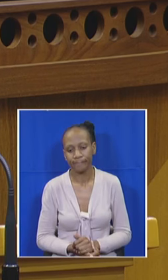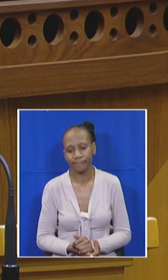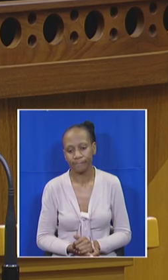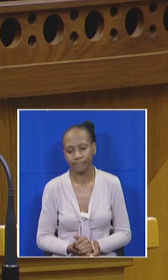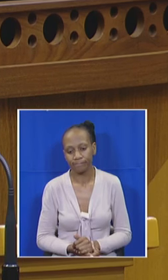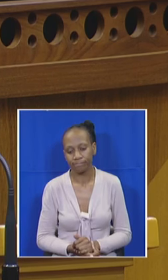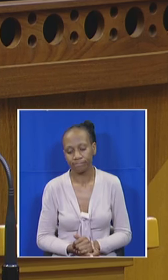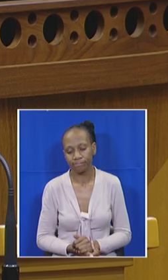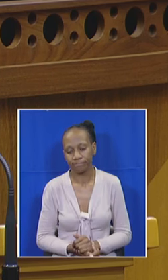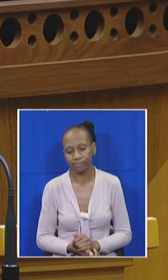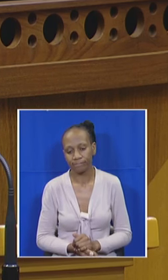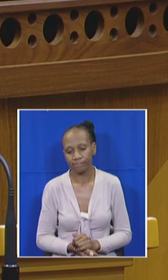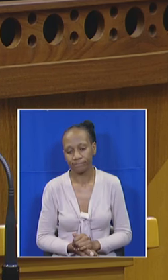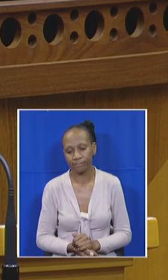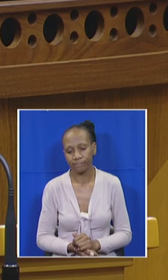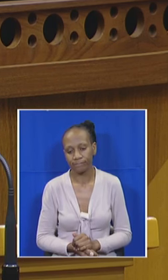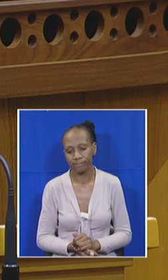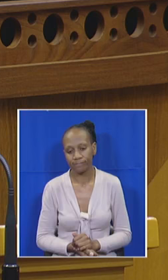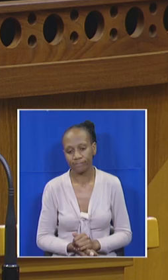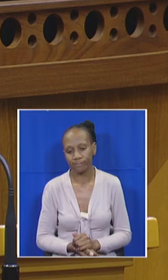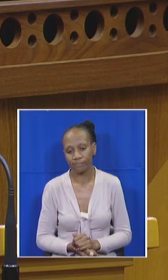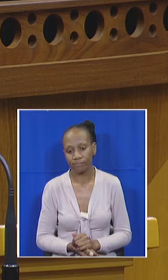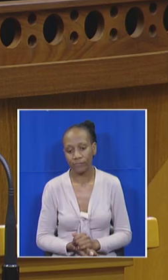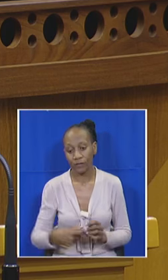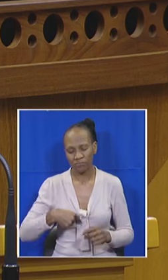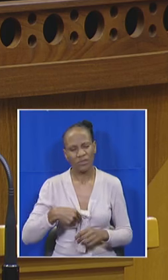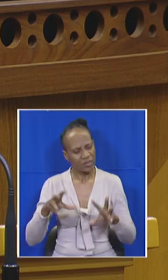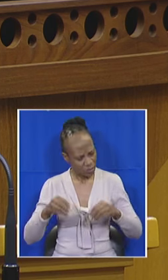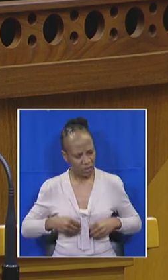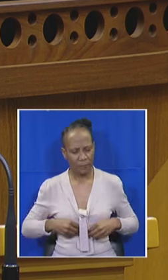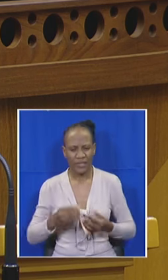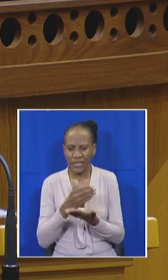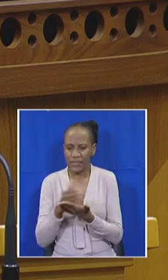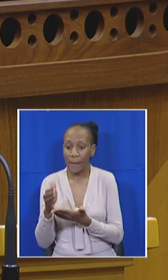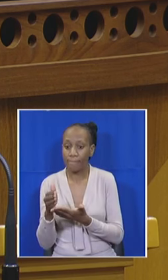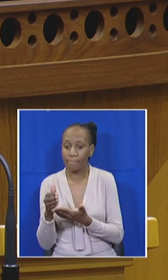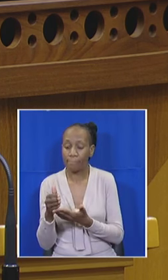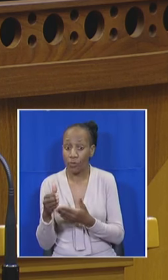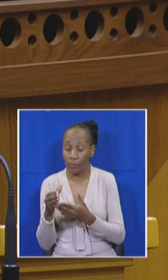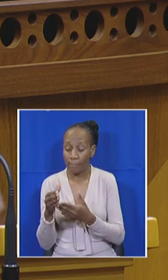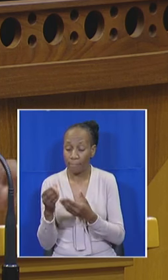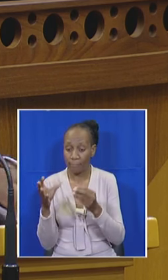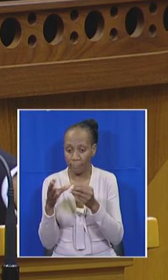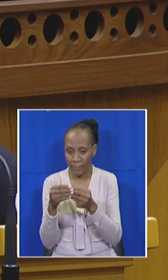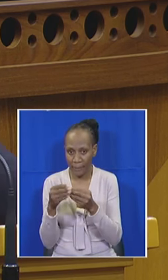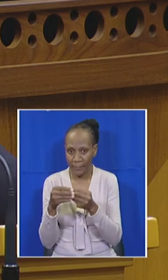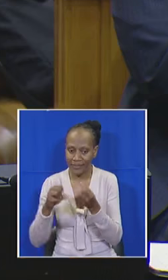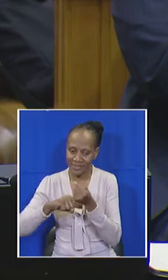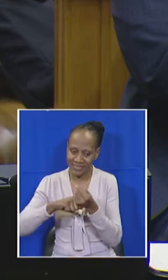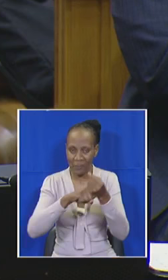We welcome the fact that most members support the